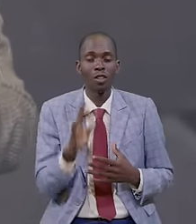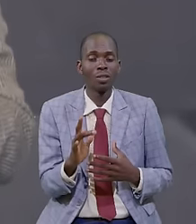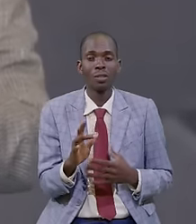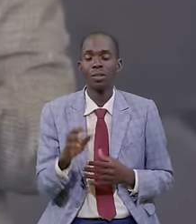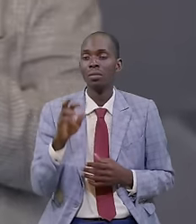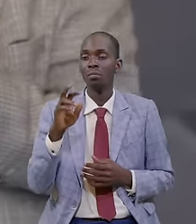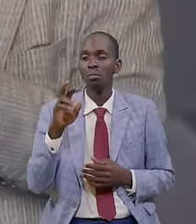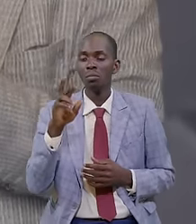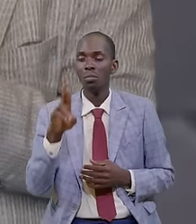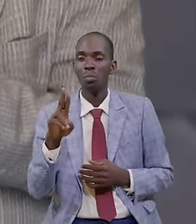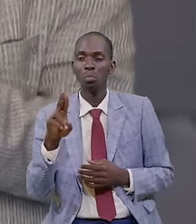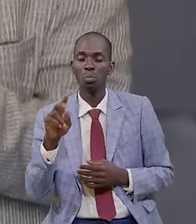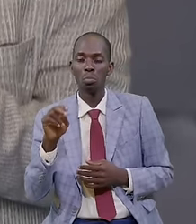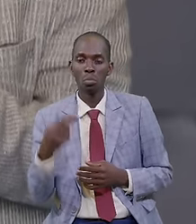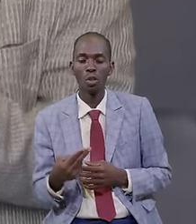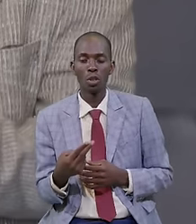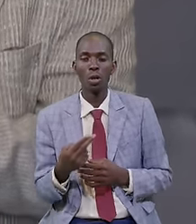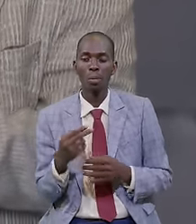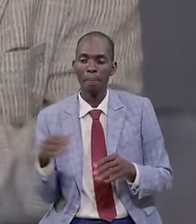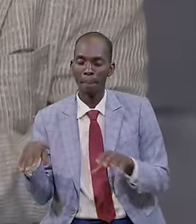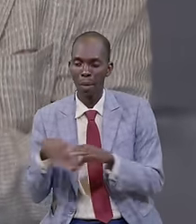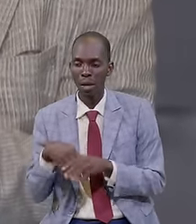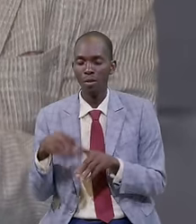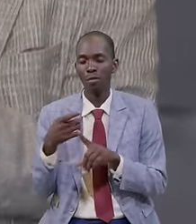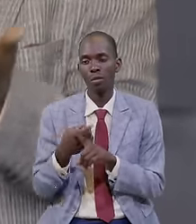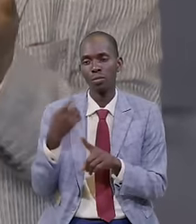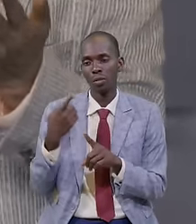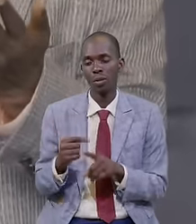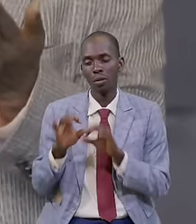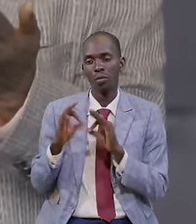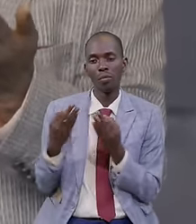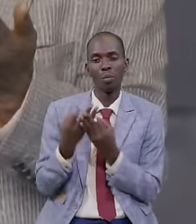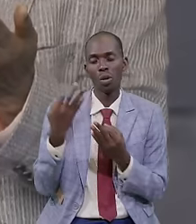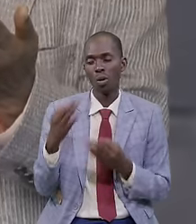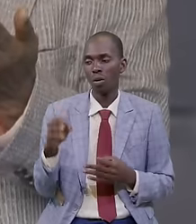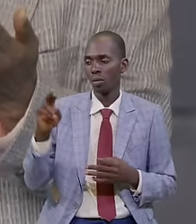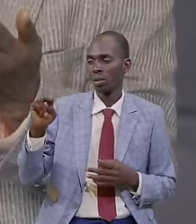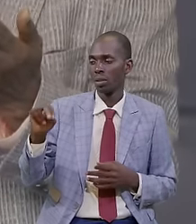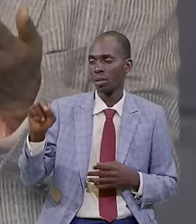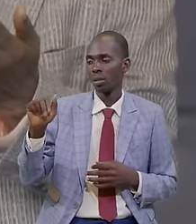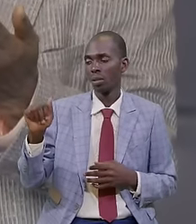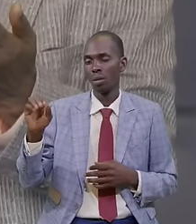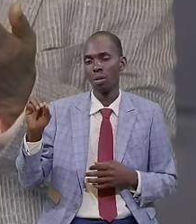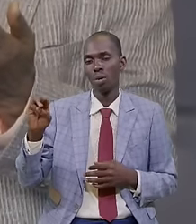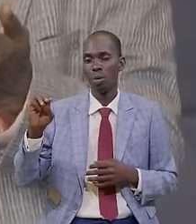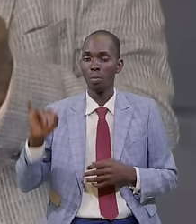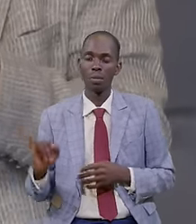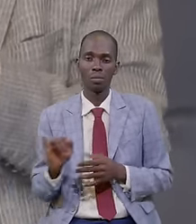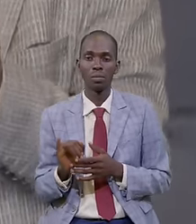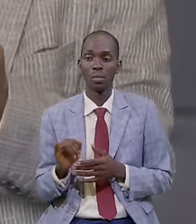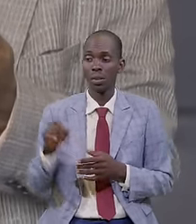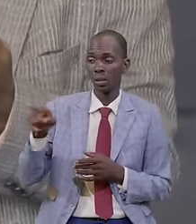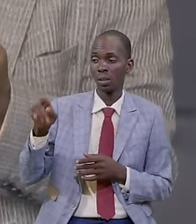of Naomi, or the husband. The husband died. The